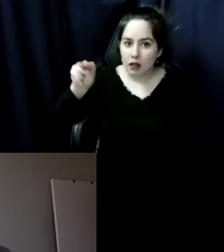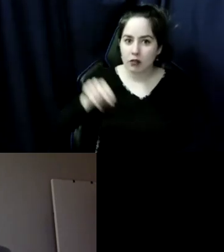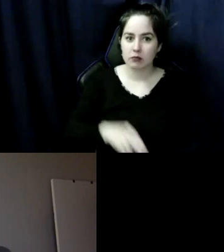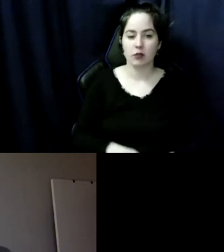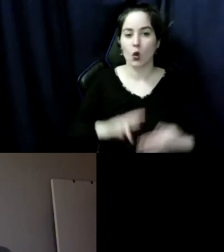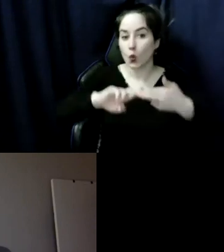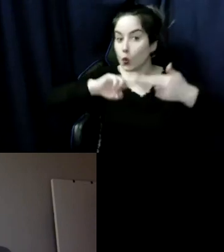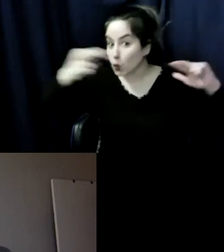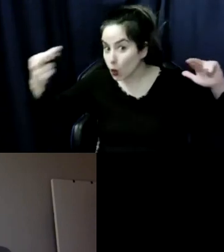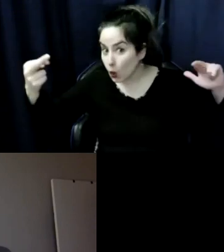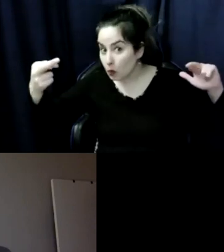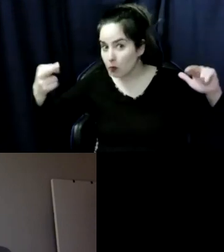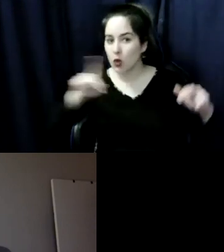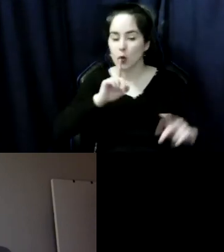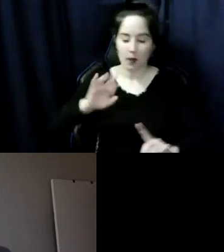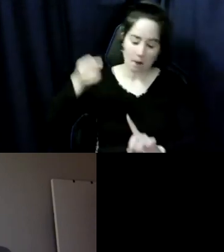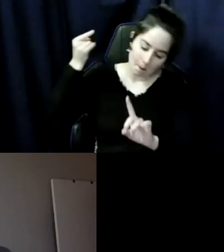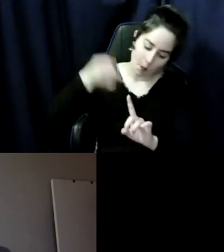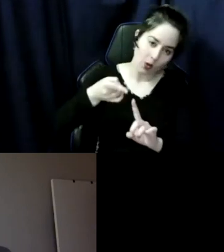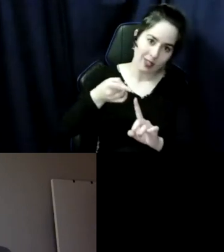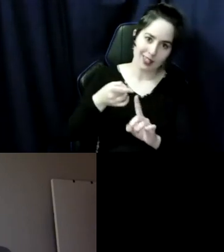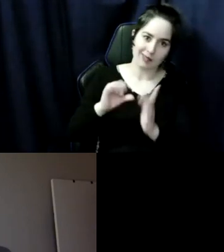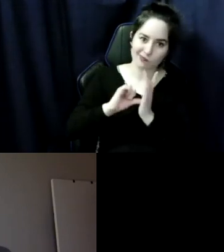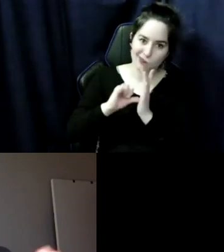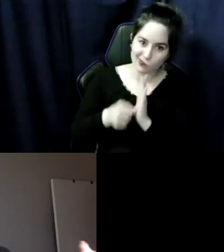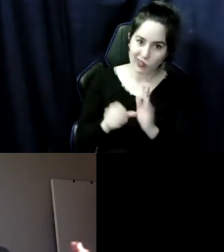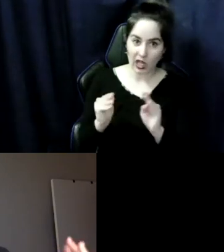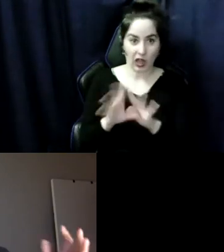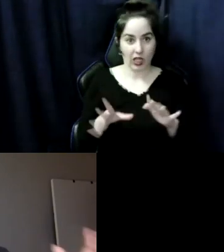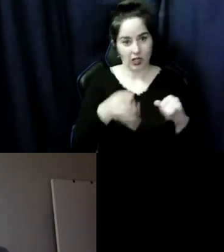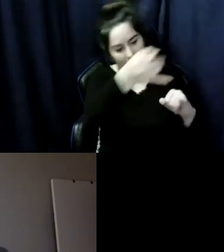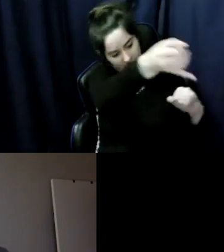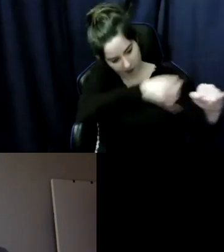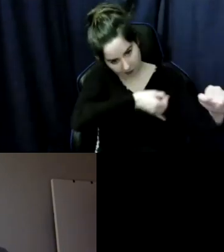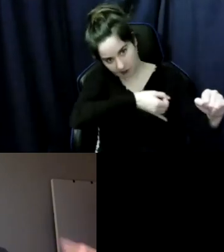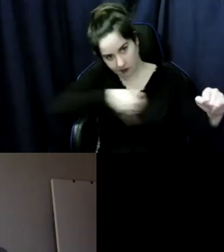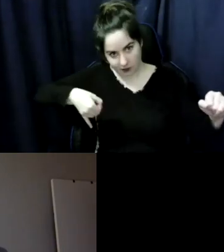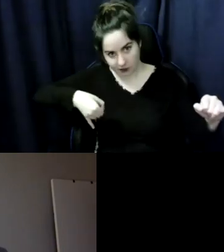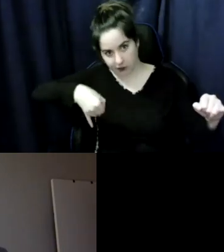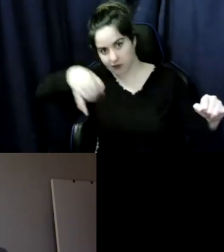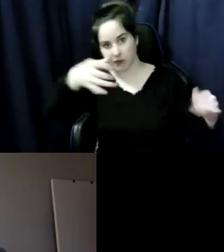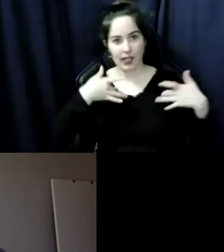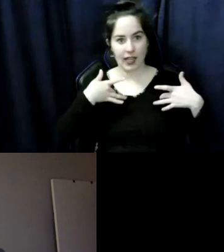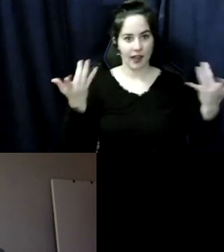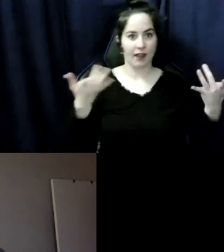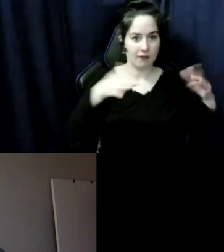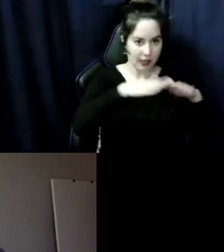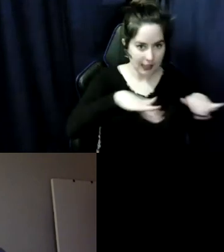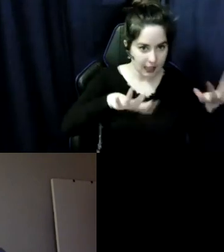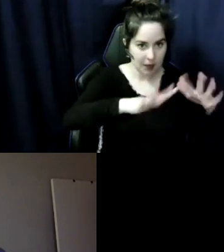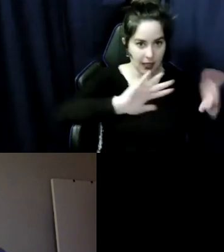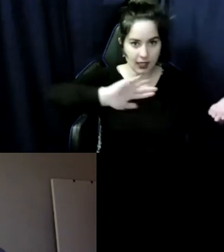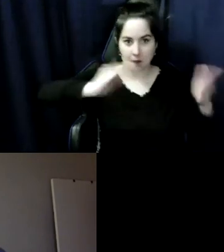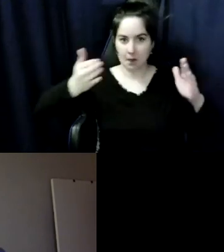indicate kind of a differentiation of the event space versus the rest of the park.